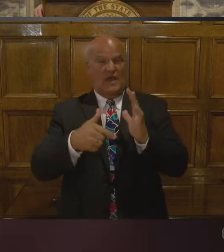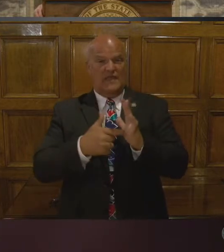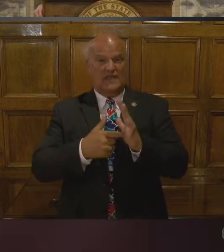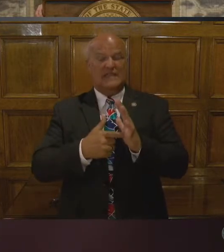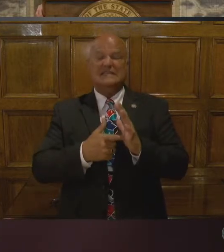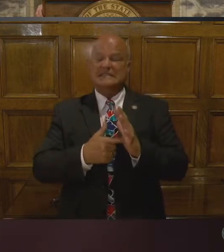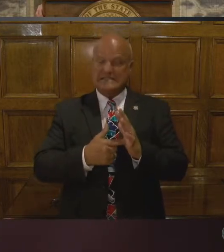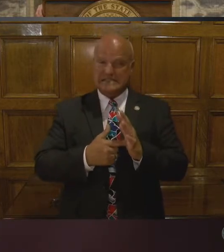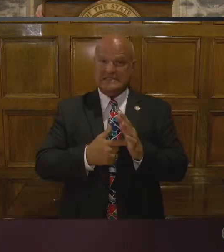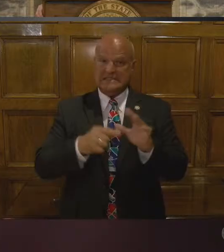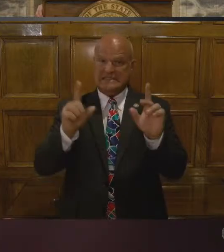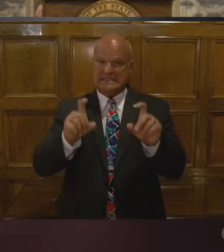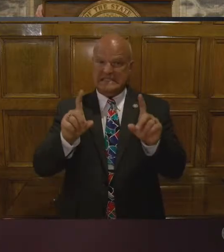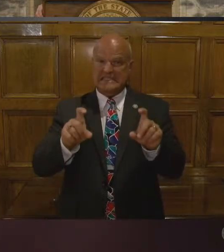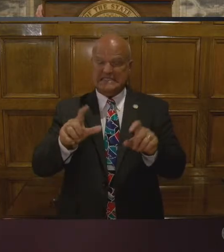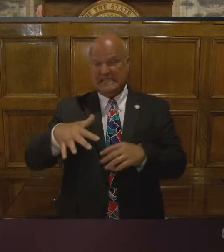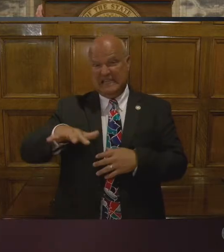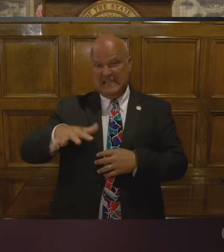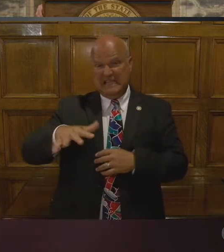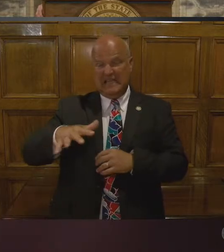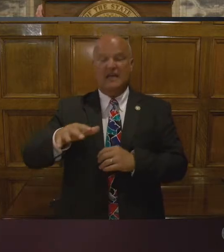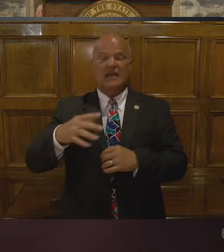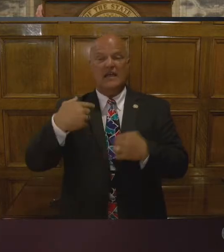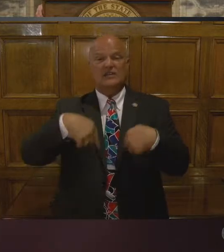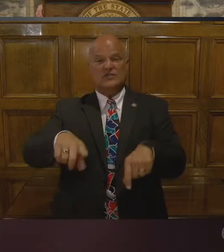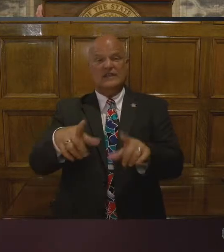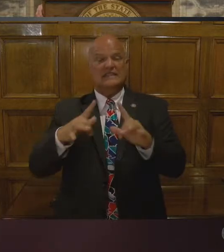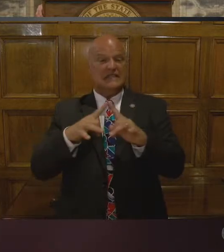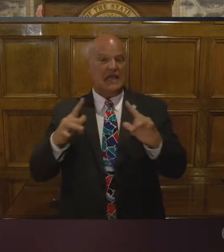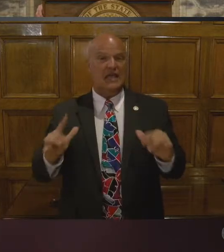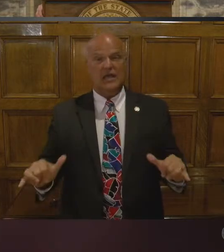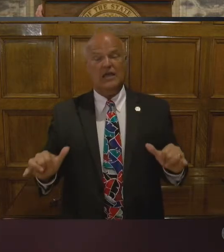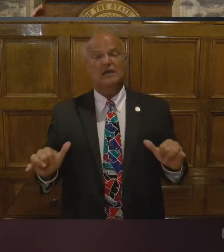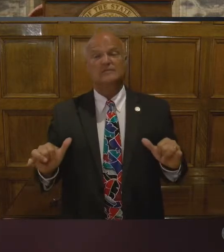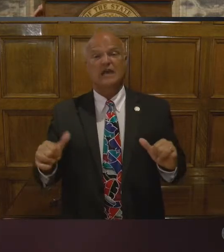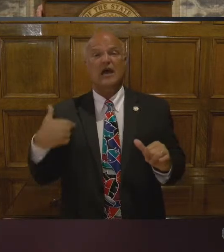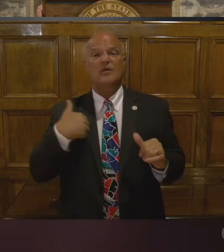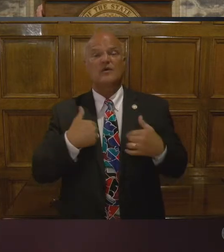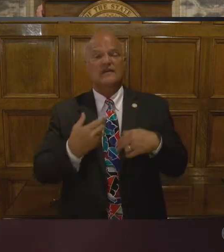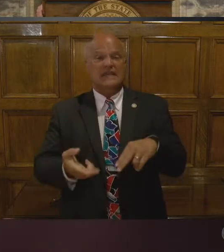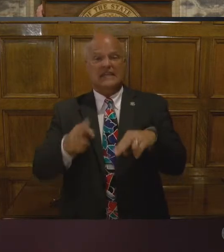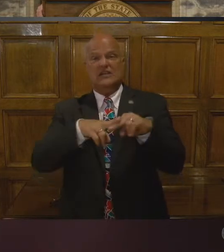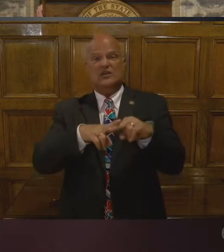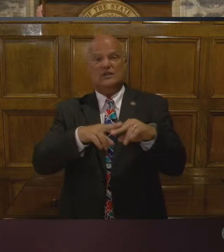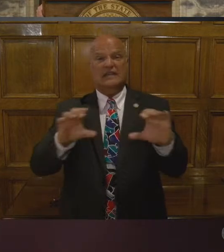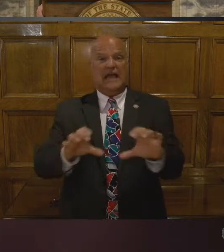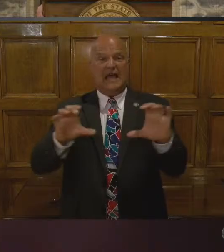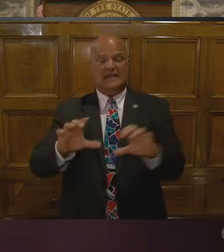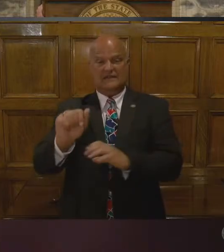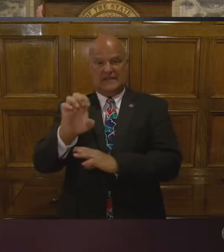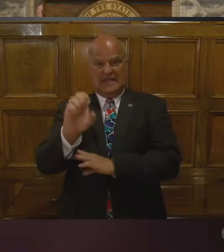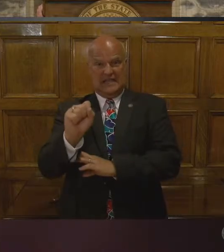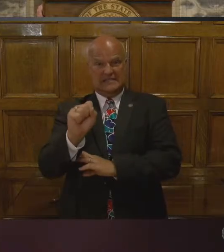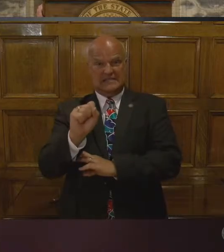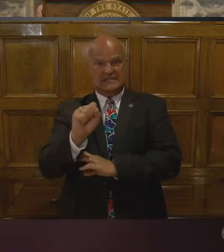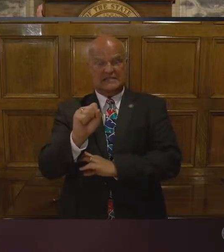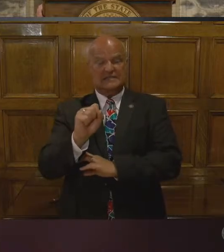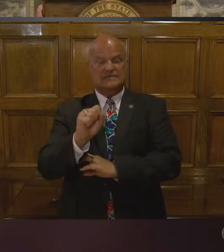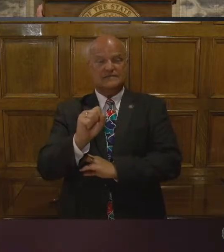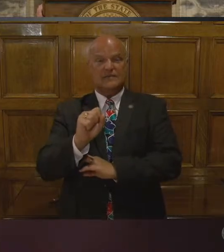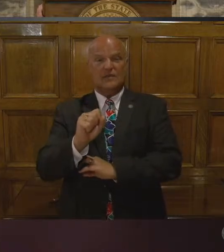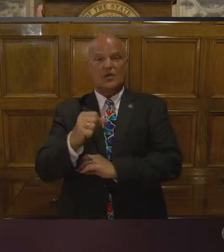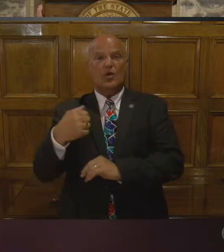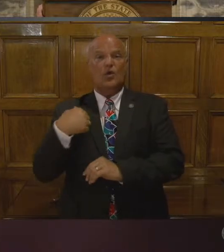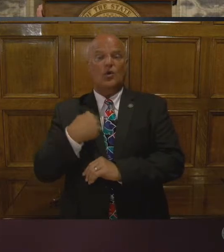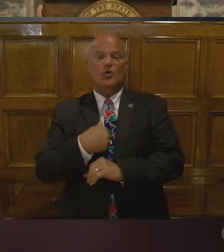rather modest testing, and during that same time, we've had an increase in our active cases.